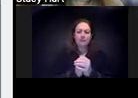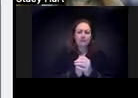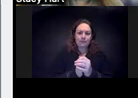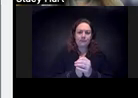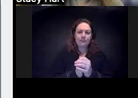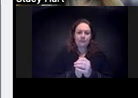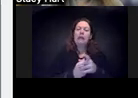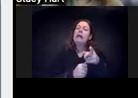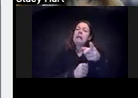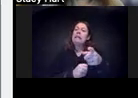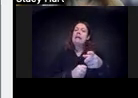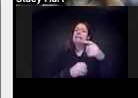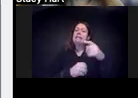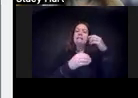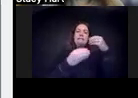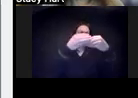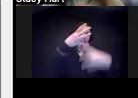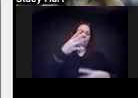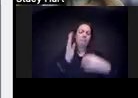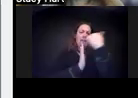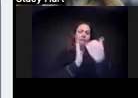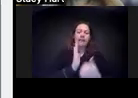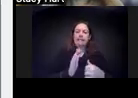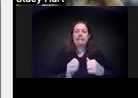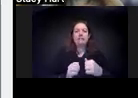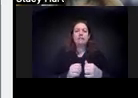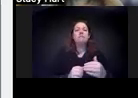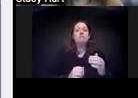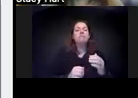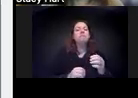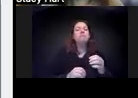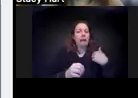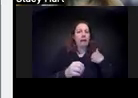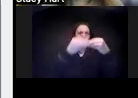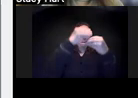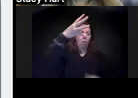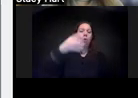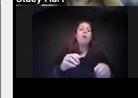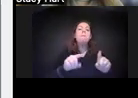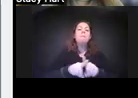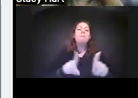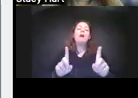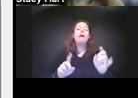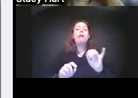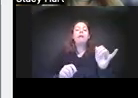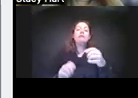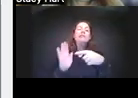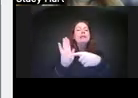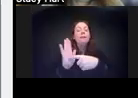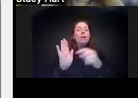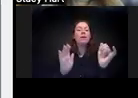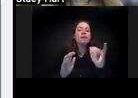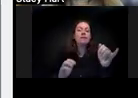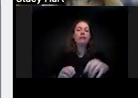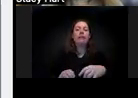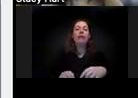non-exhaustive list, be able to use the website without a mouse, because people who are blind or low vision can't see the